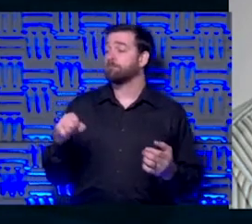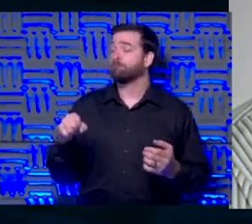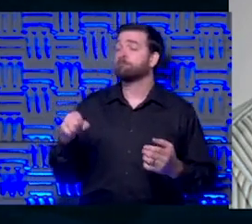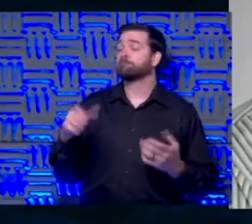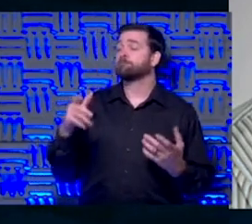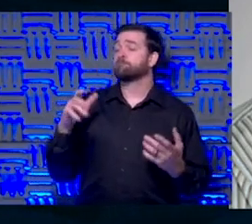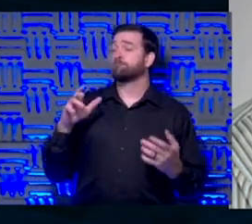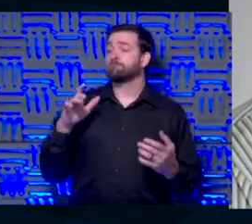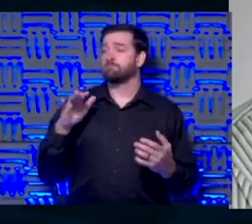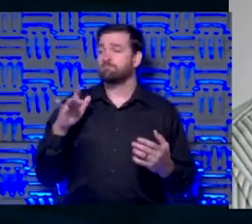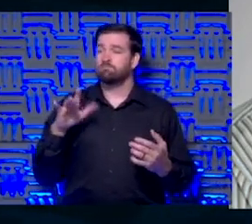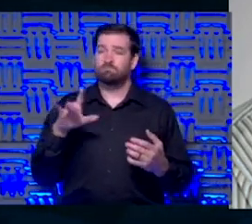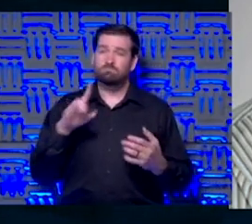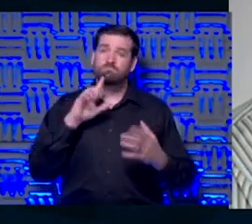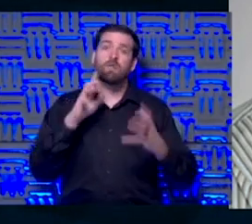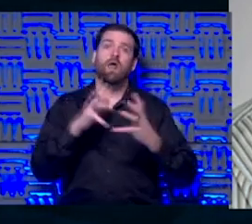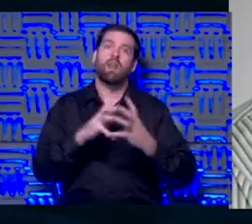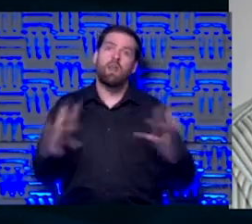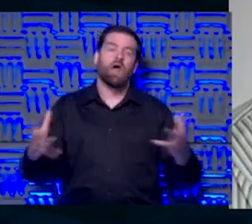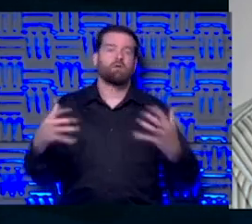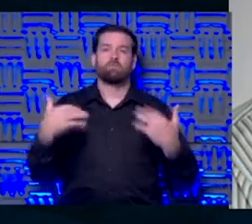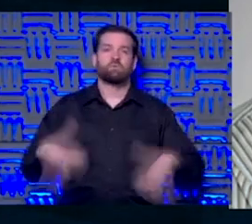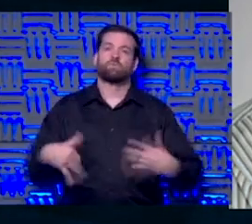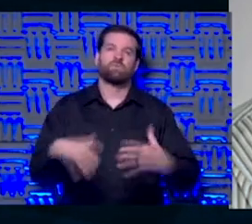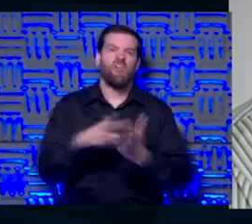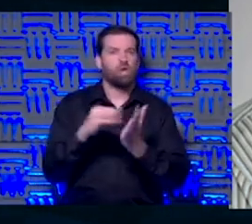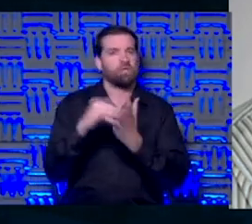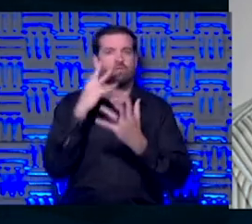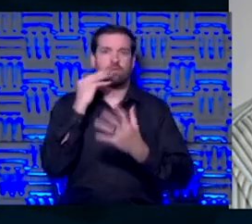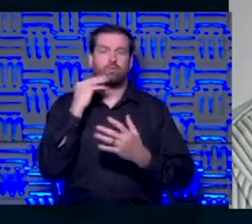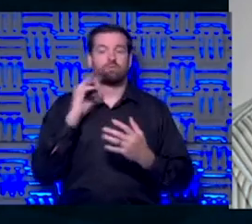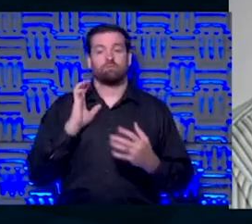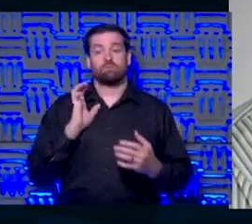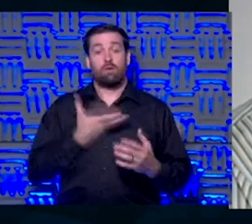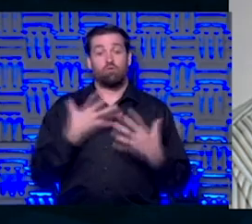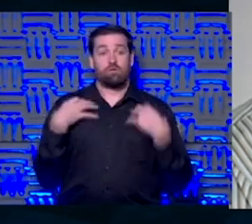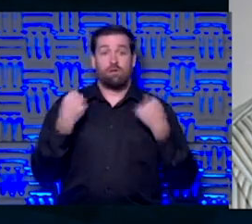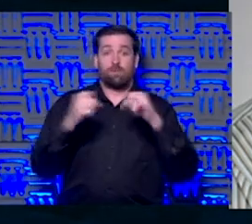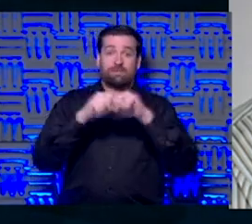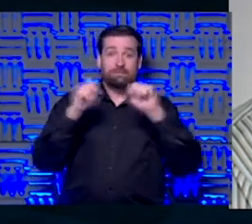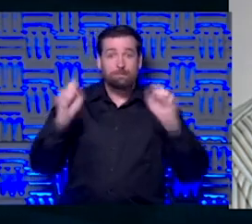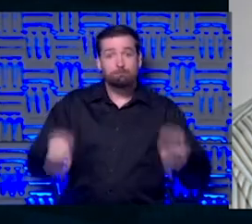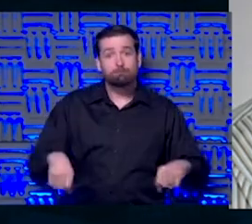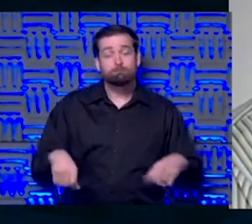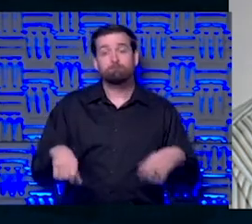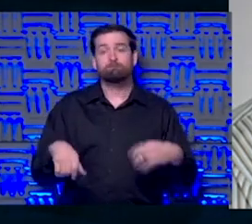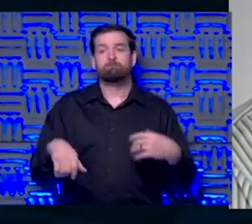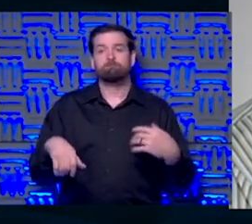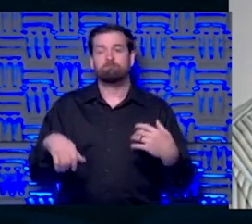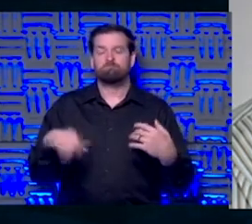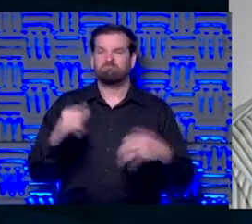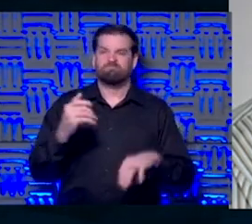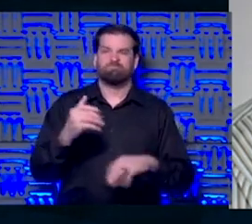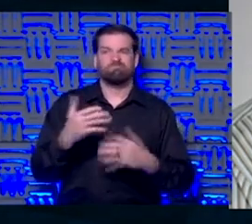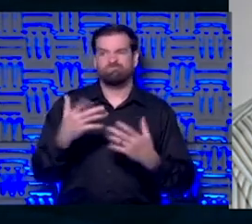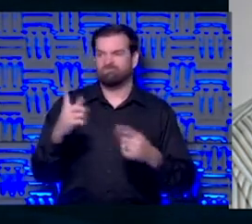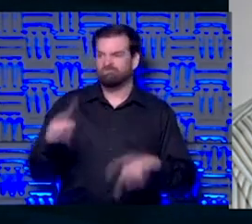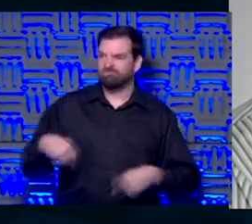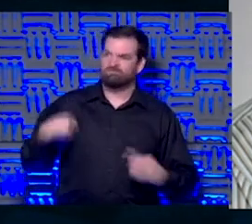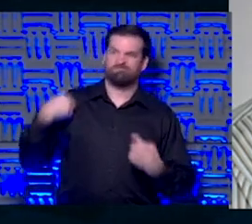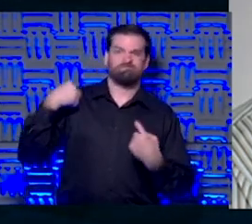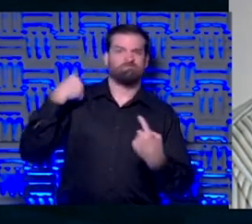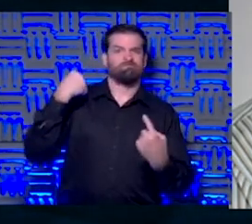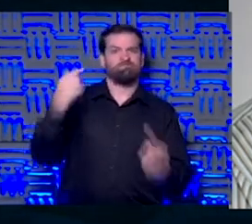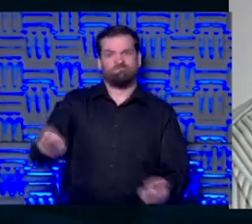been, you know, it's been a learning experience for us, but I think, you know, our health system has been embedded in the county for forever,